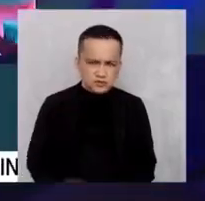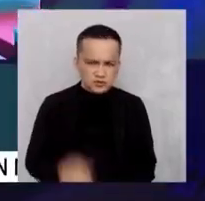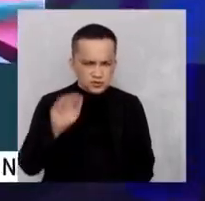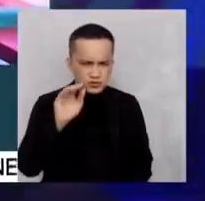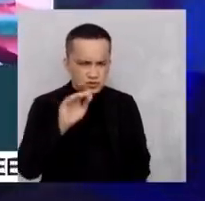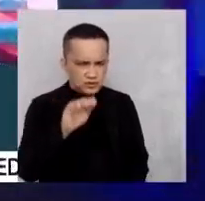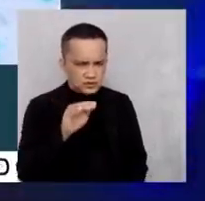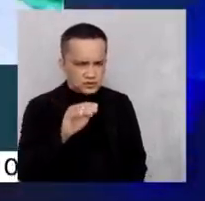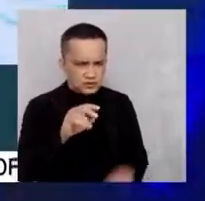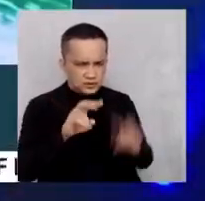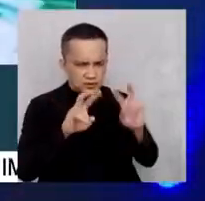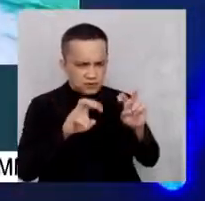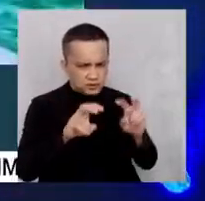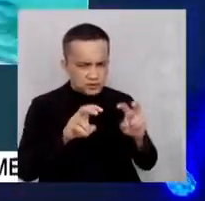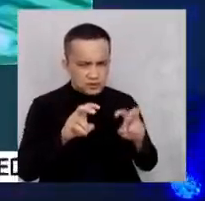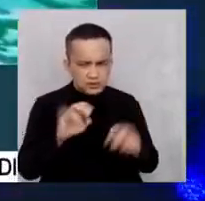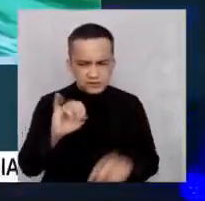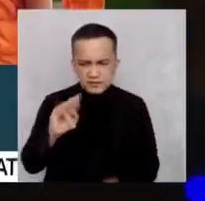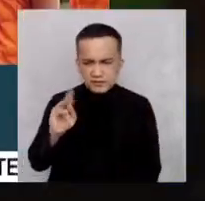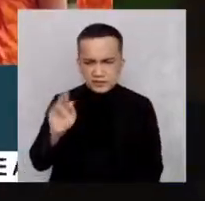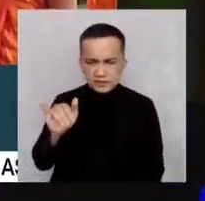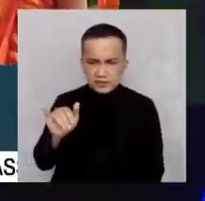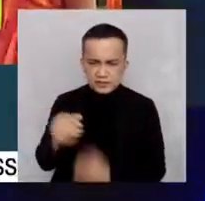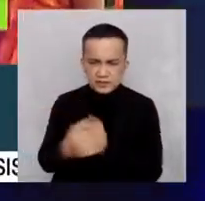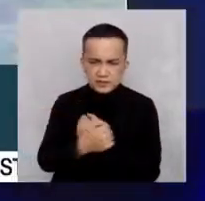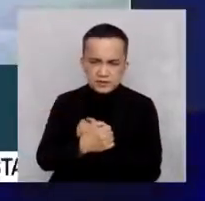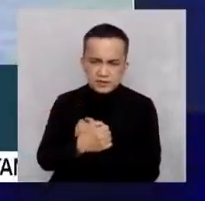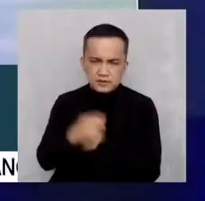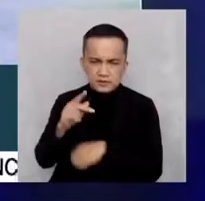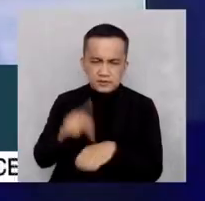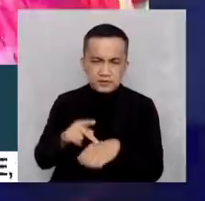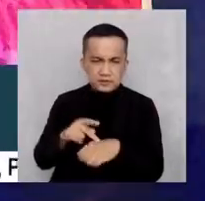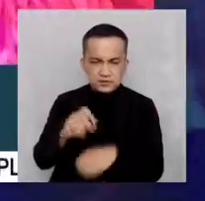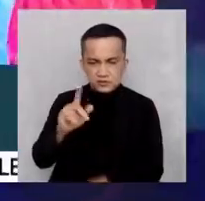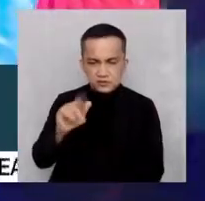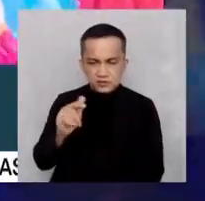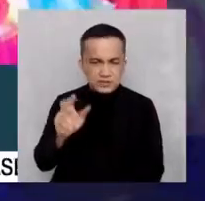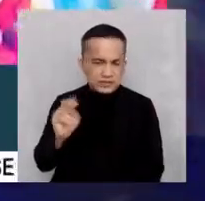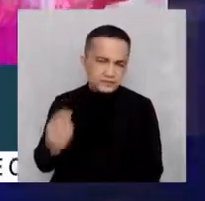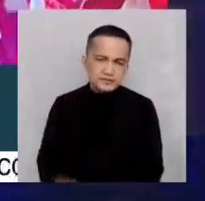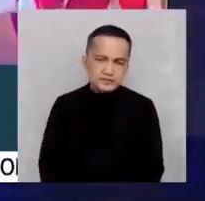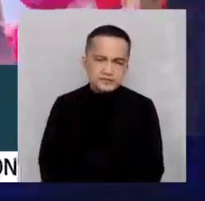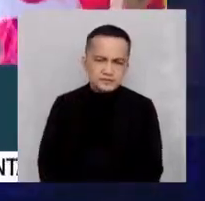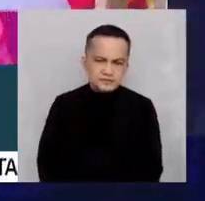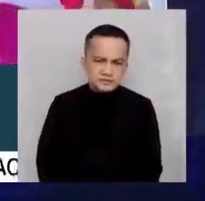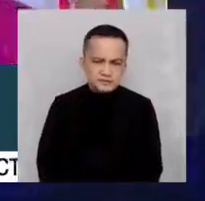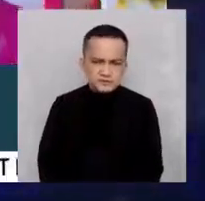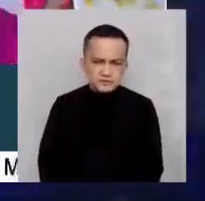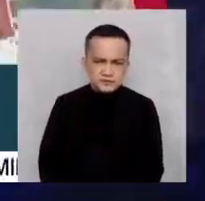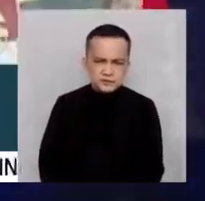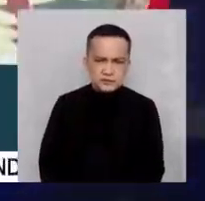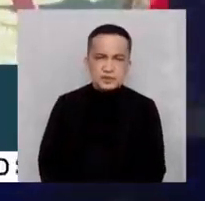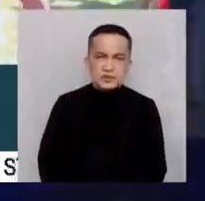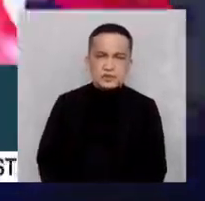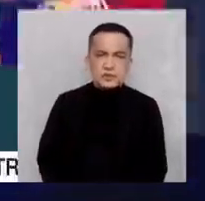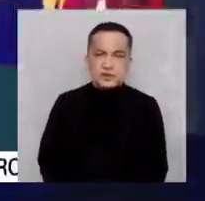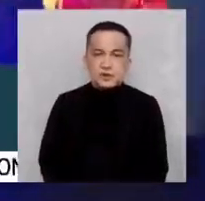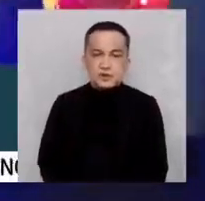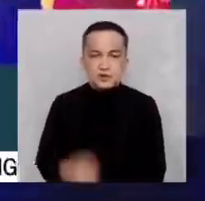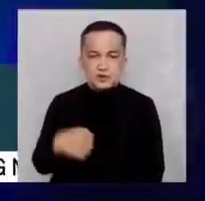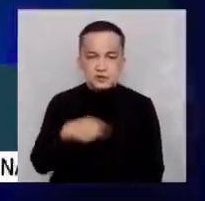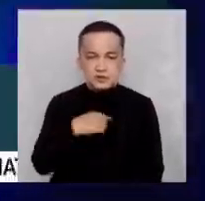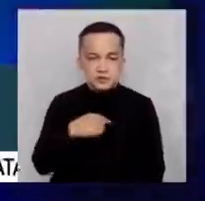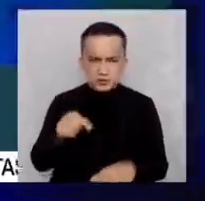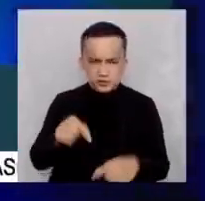on the viability of the Love the Philippines slogan. But as you know, Carmina will be going back